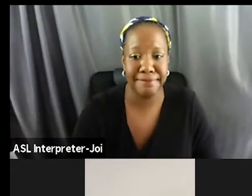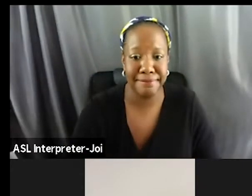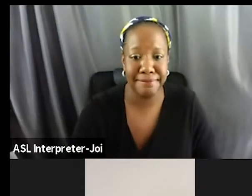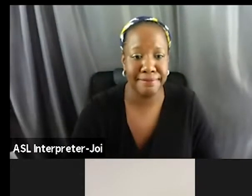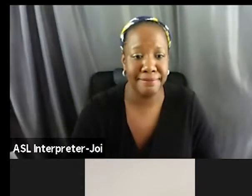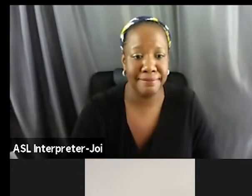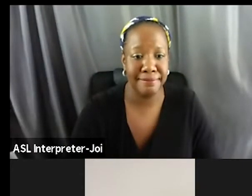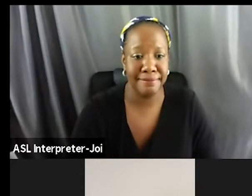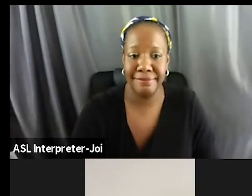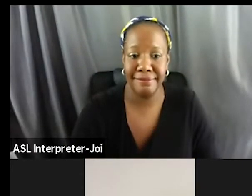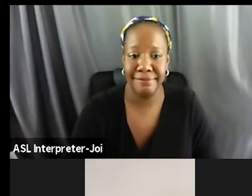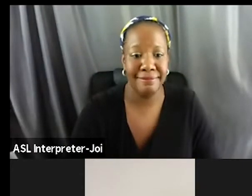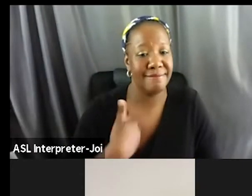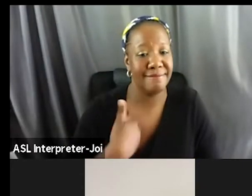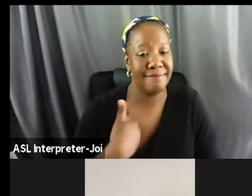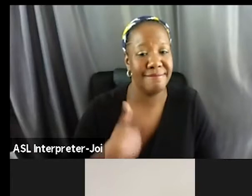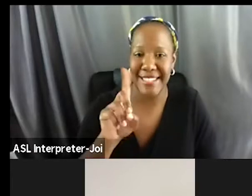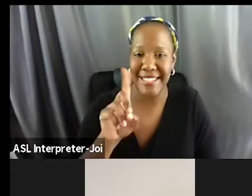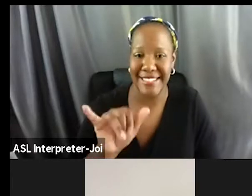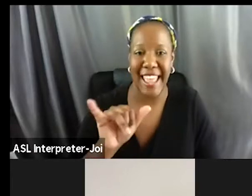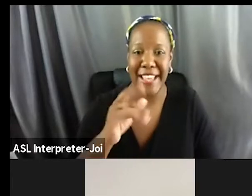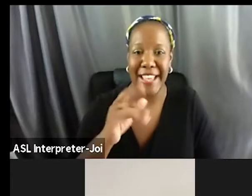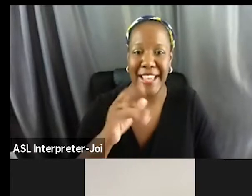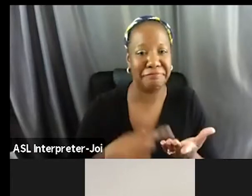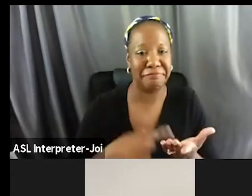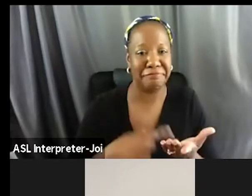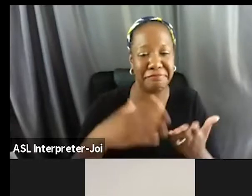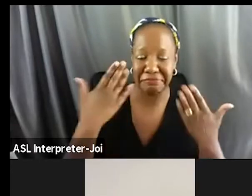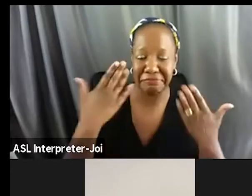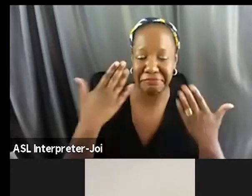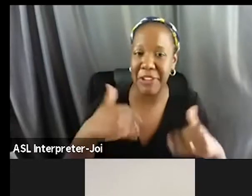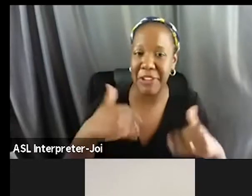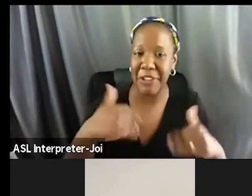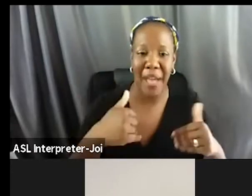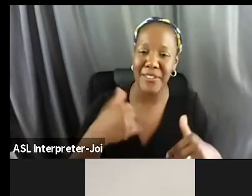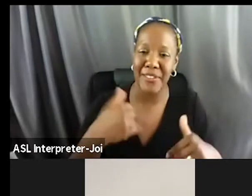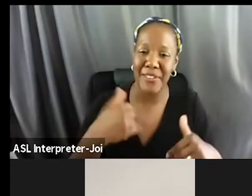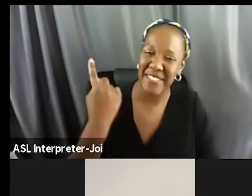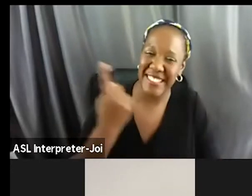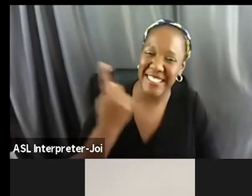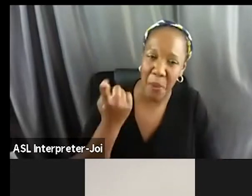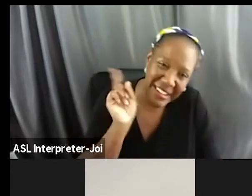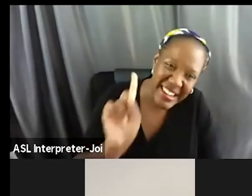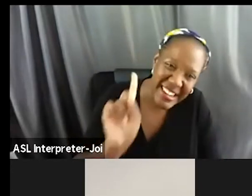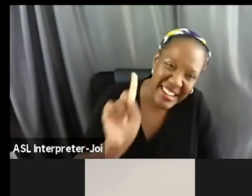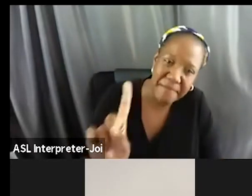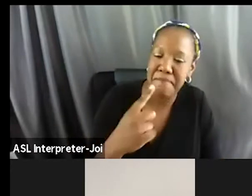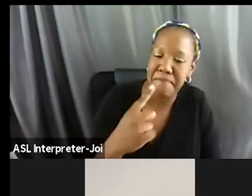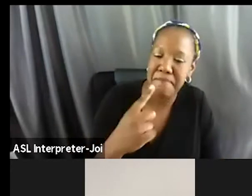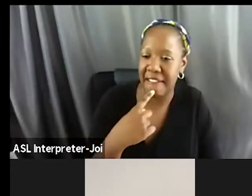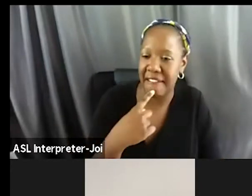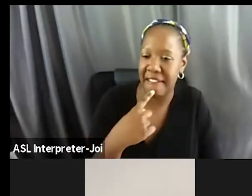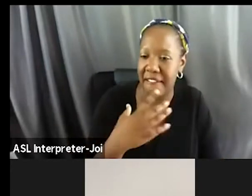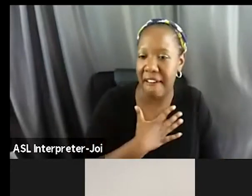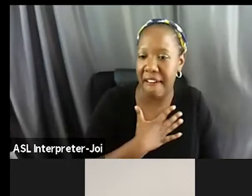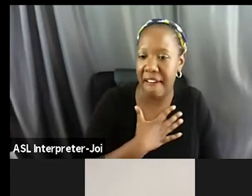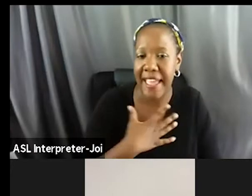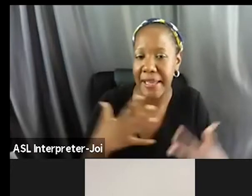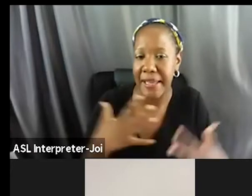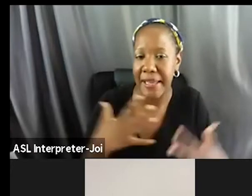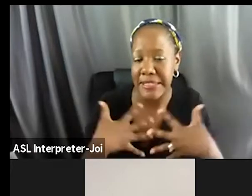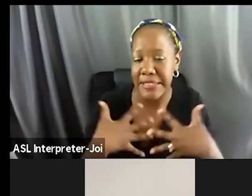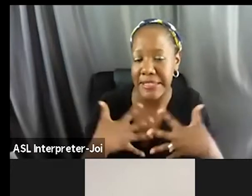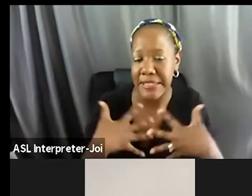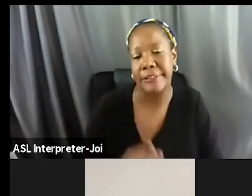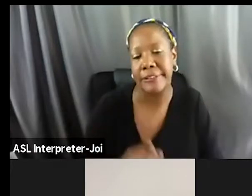This is Dave. Wow. Yeah. I can't imagine what it's like to have someone go up and come up to you and say, I am so scared.